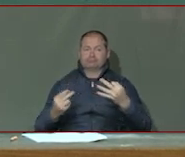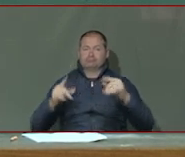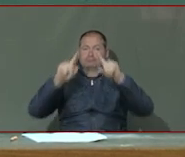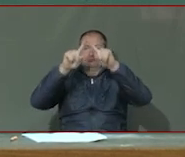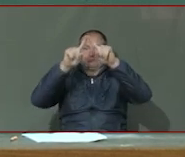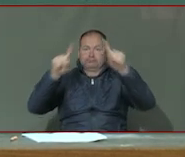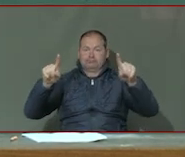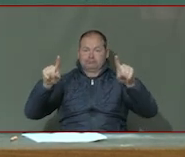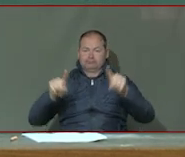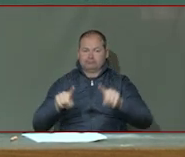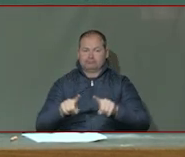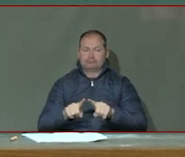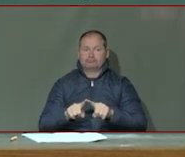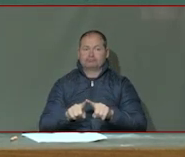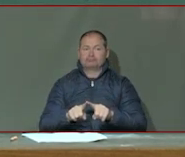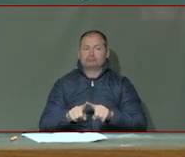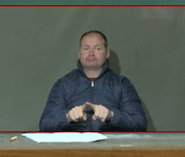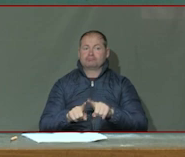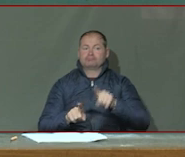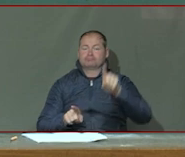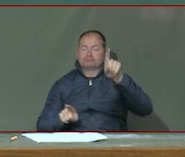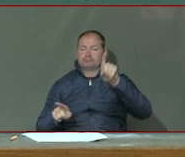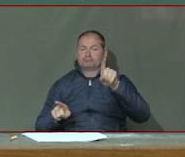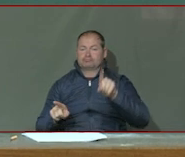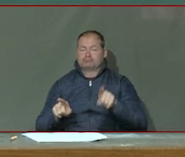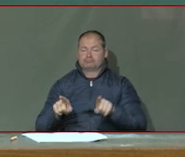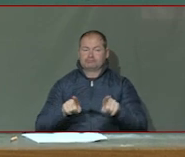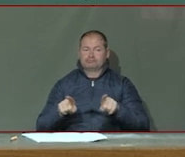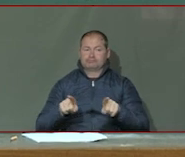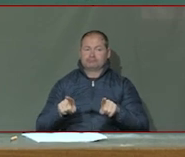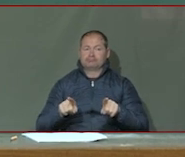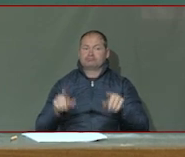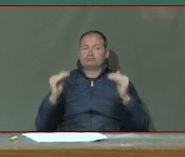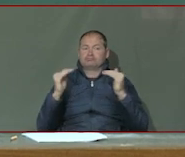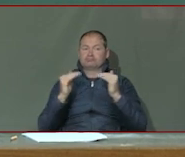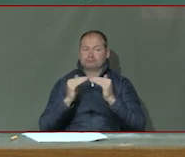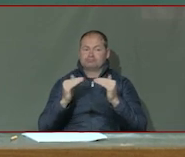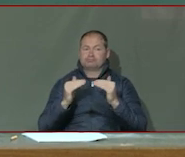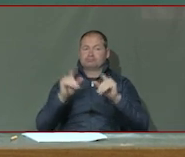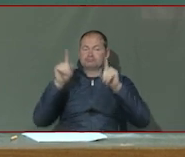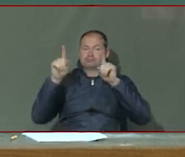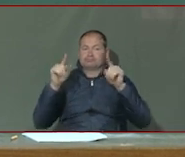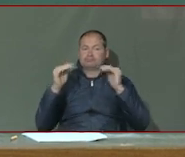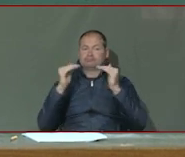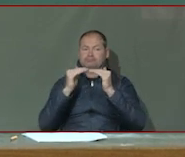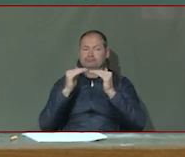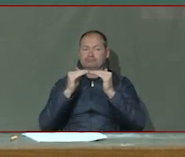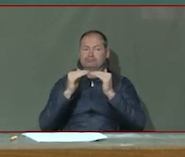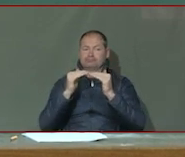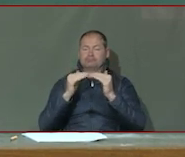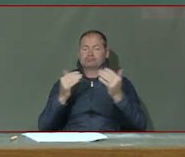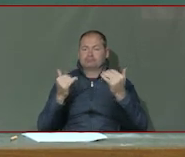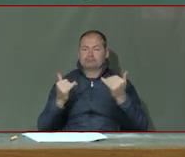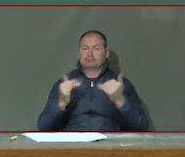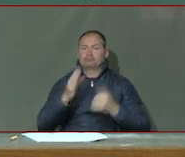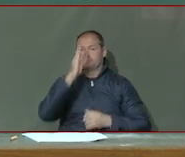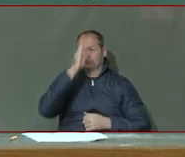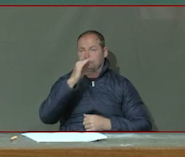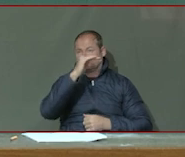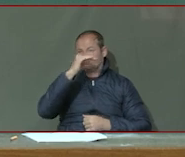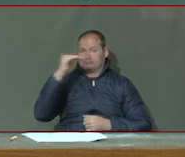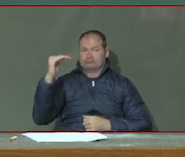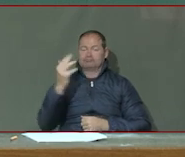people, the adjacent sides are equal, and the long diagonal bisects the short diagonal at 90 degrees.